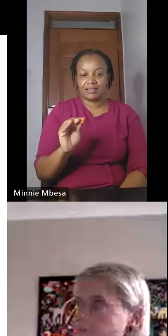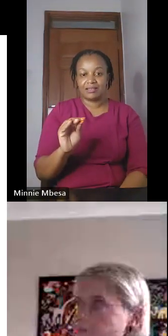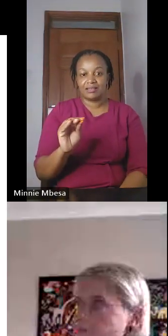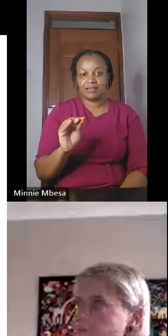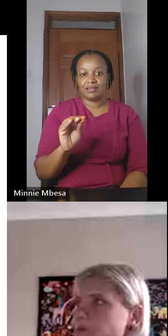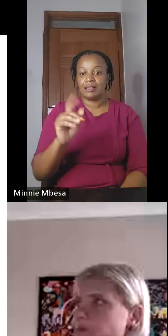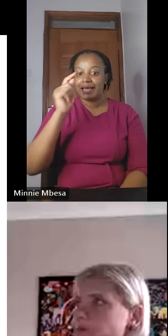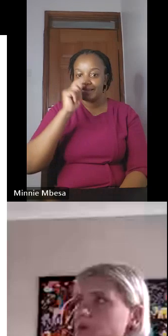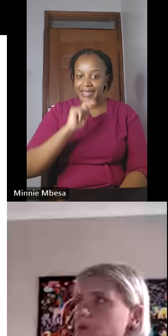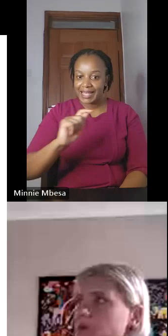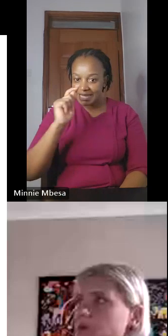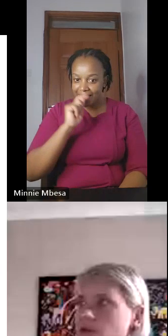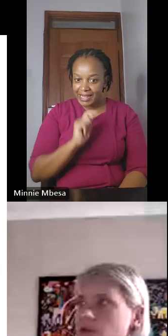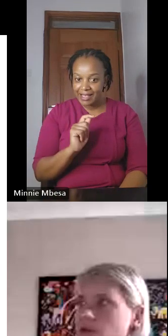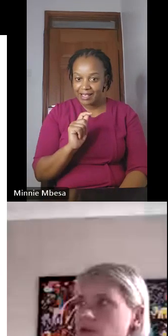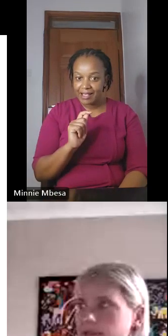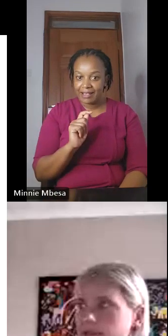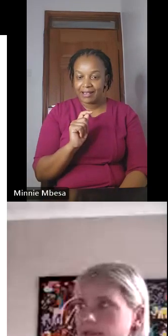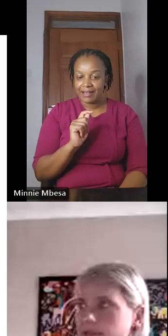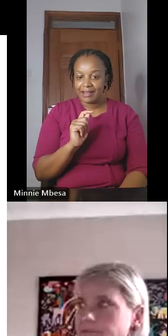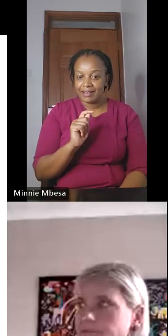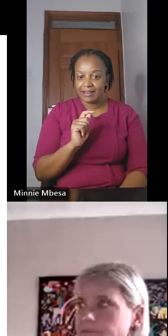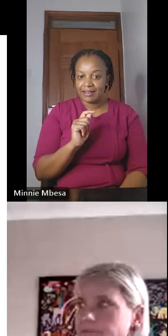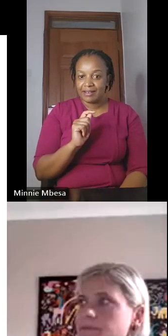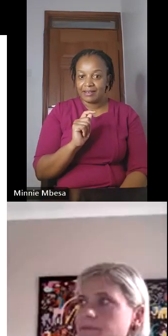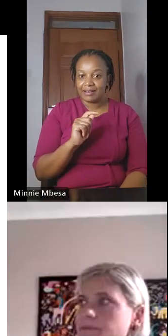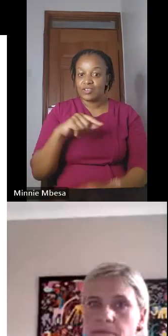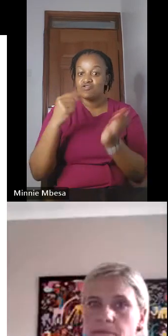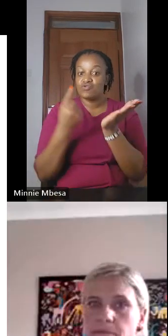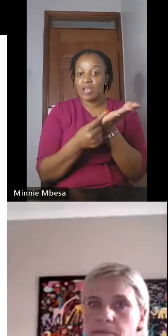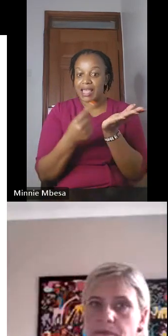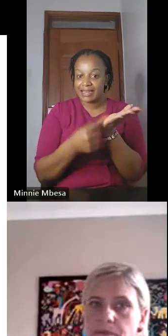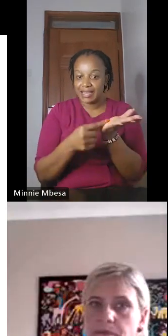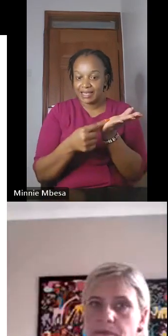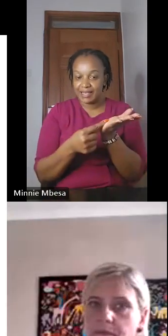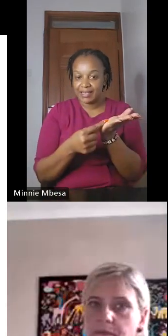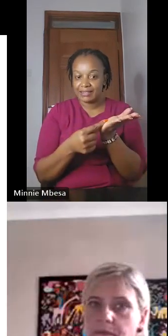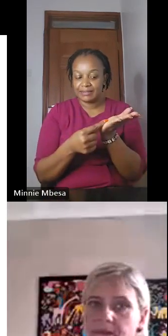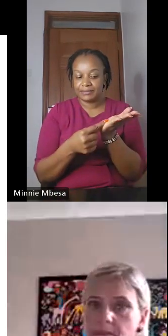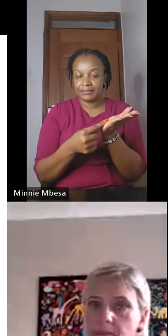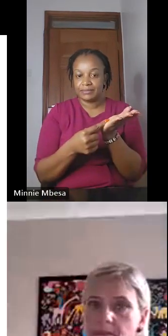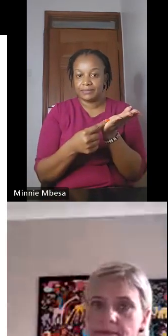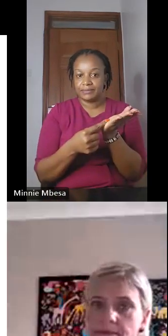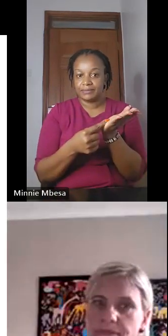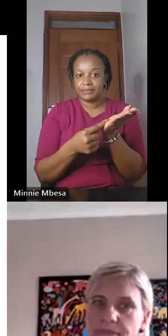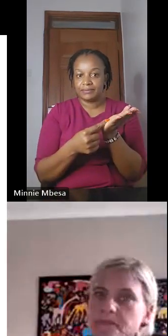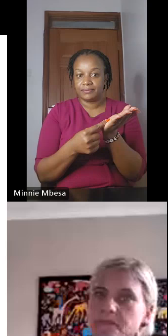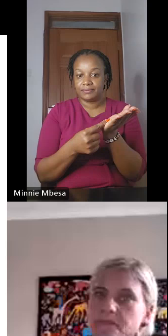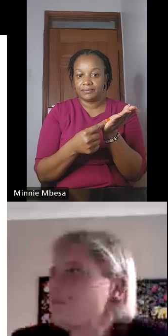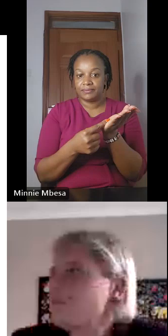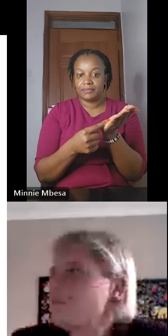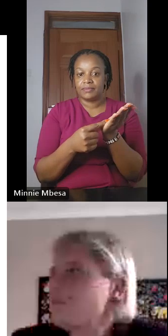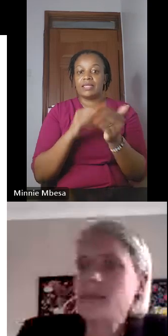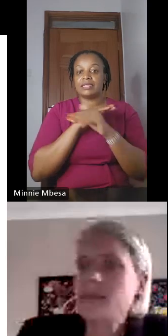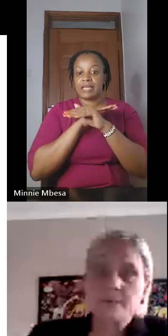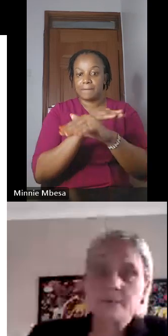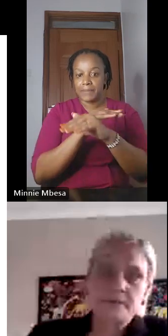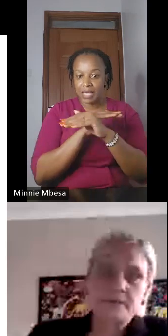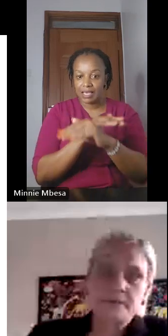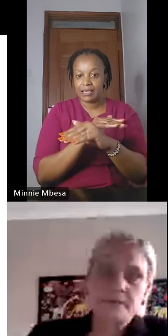Tanzania, Uganda, Zambia,